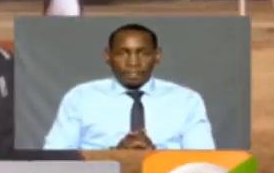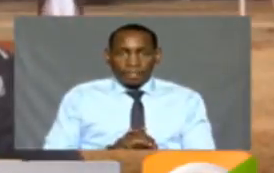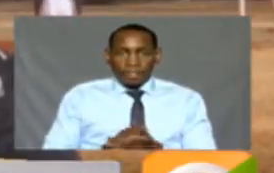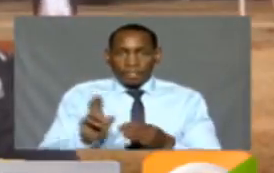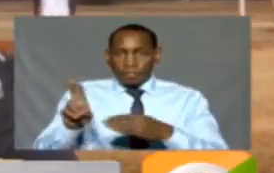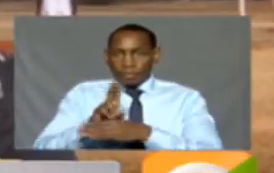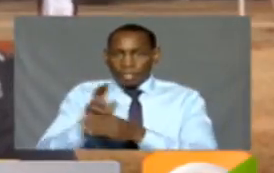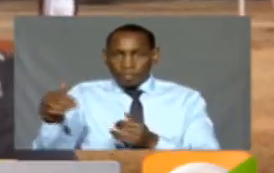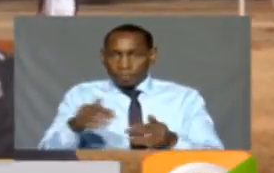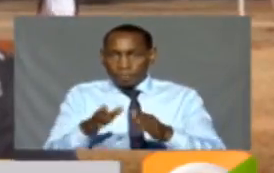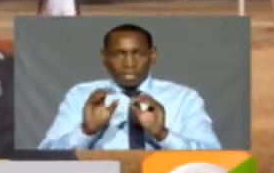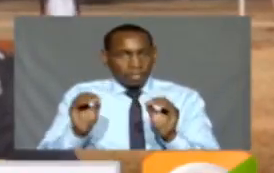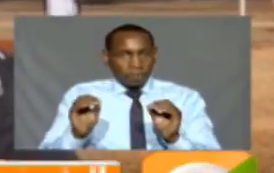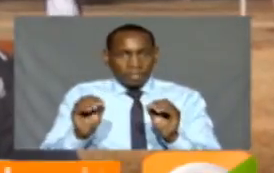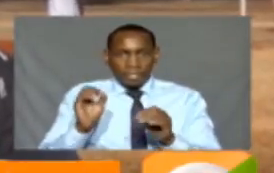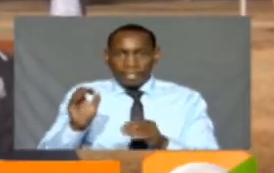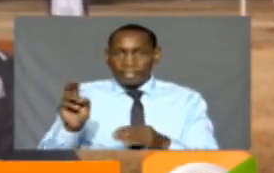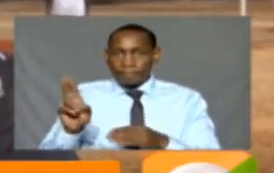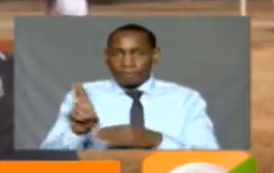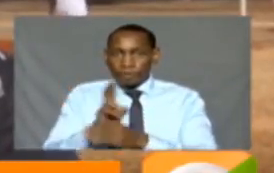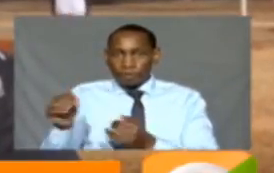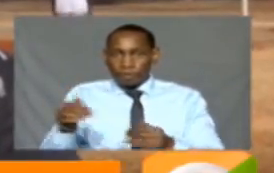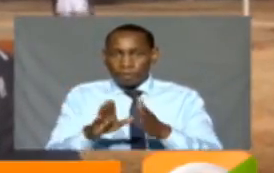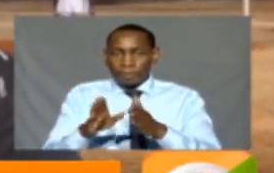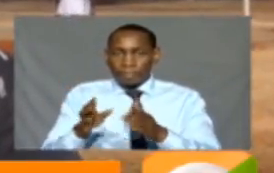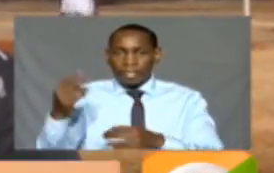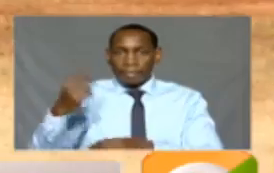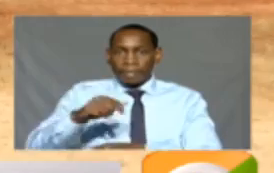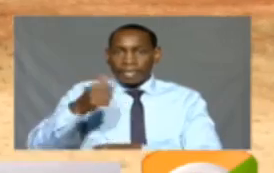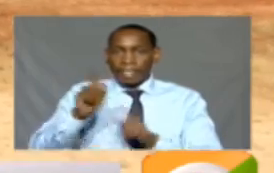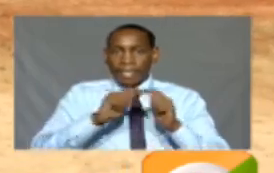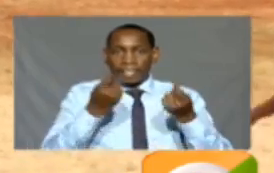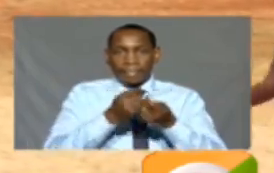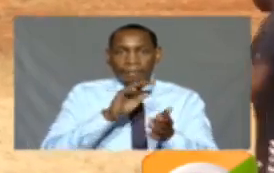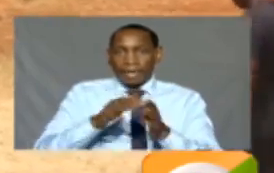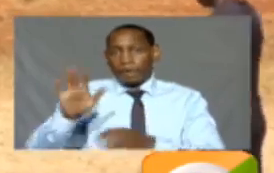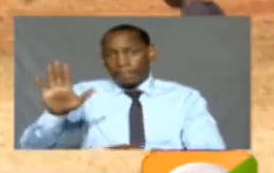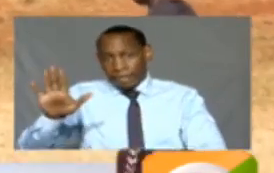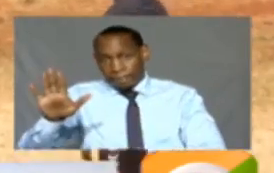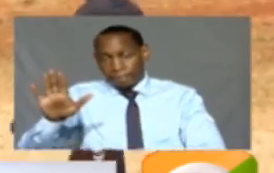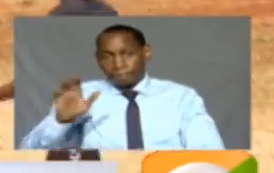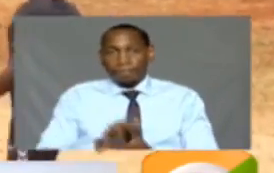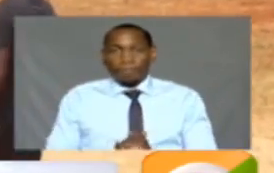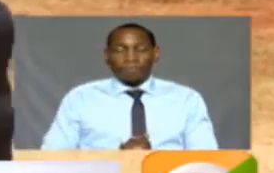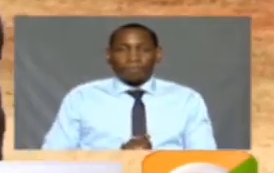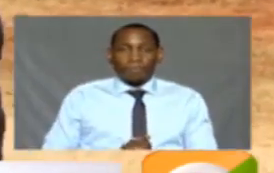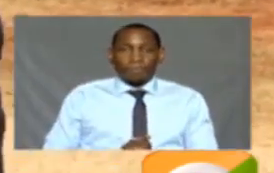hizo cross. Tungekuwa tumetumia hizo cross ningepiga wale open kama bao karibu 5 hivi.